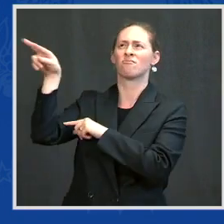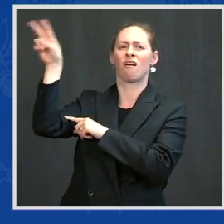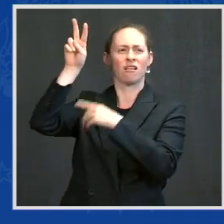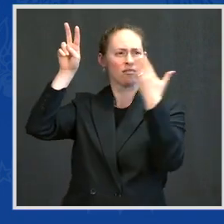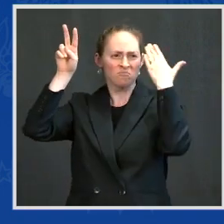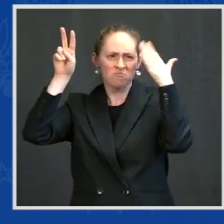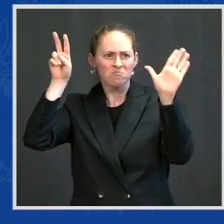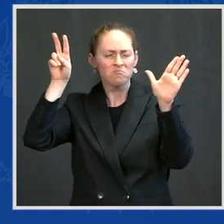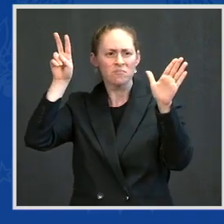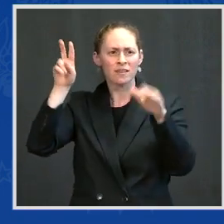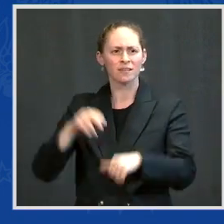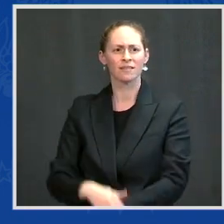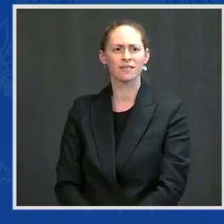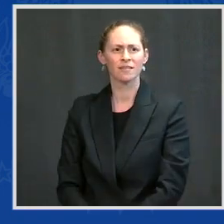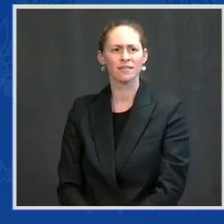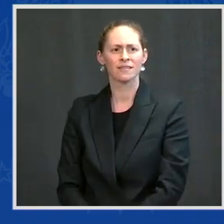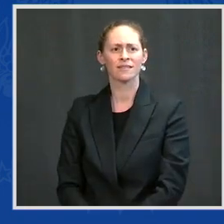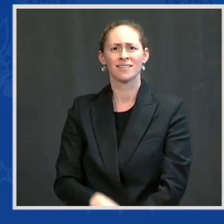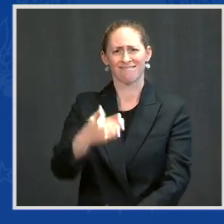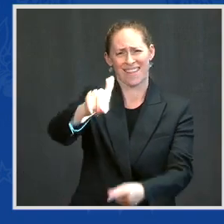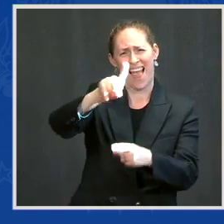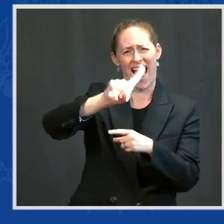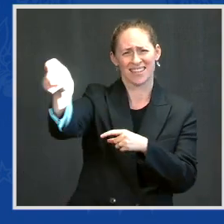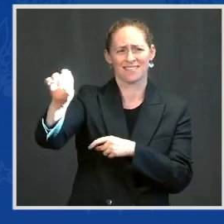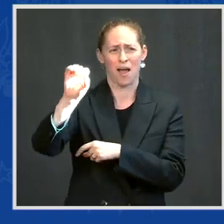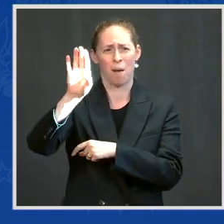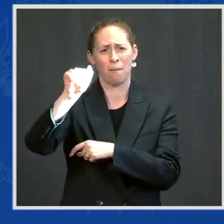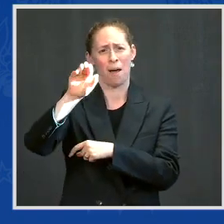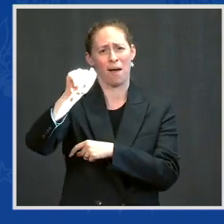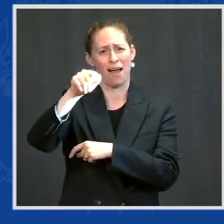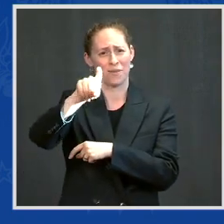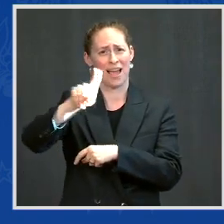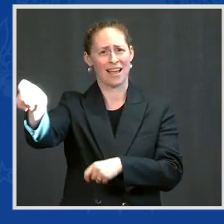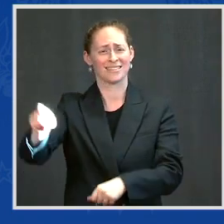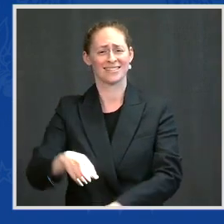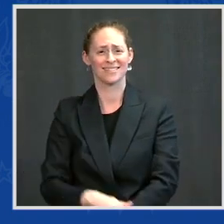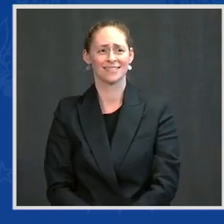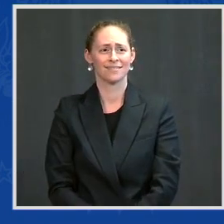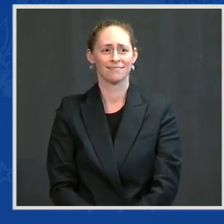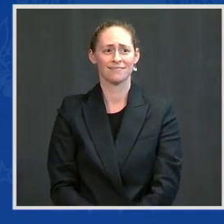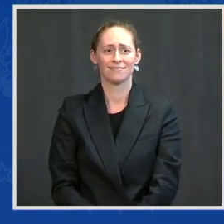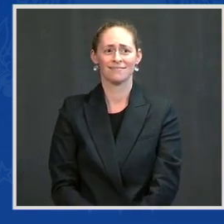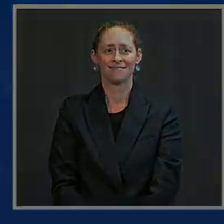Thank you. Come on, Walt, let's go.